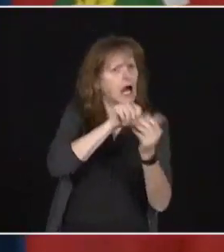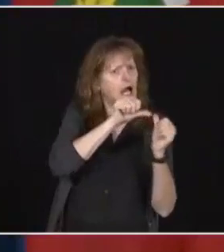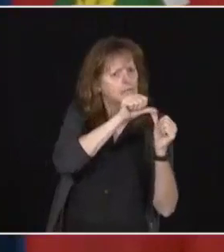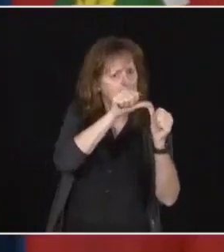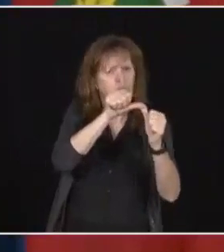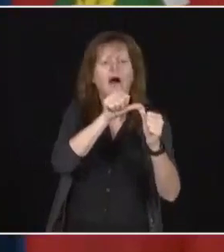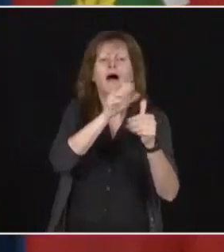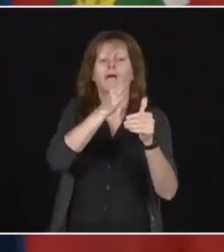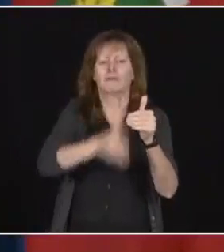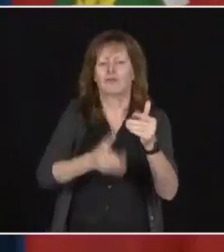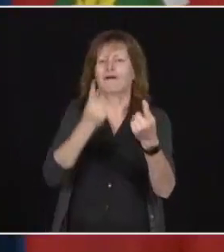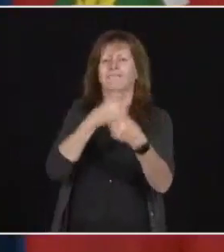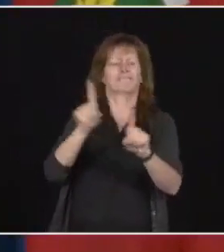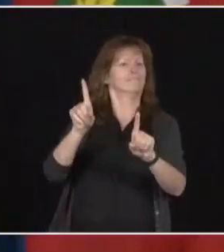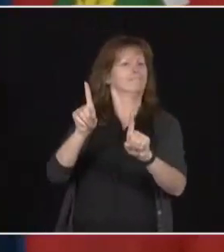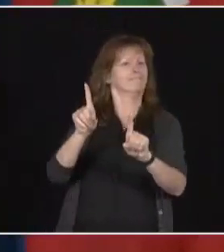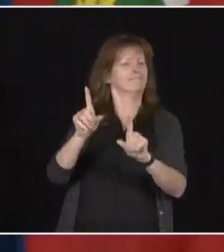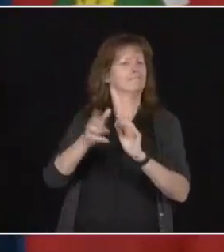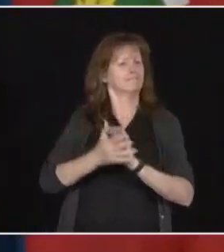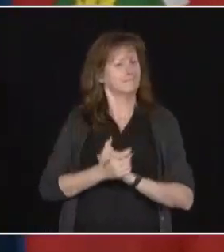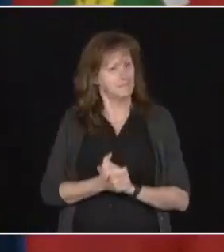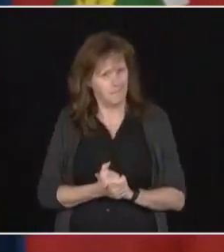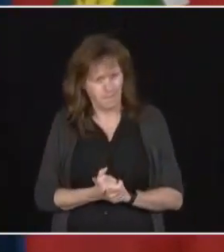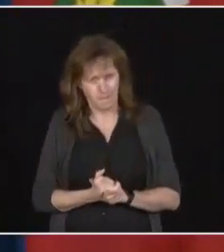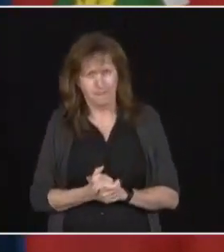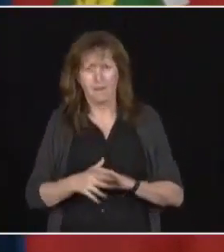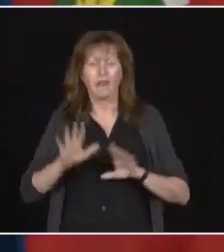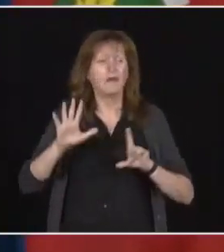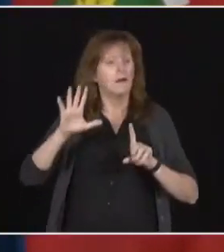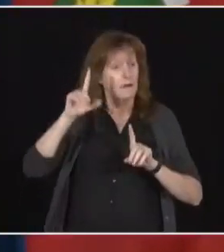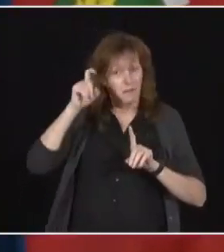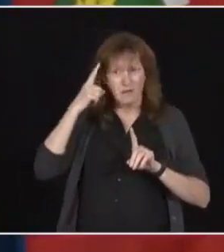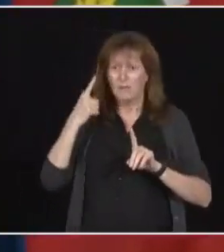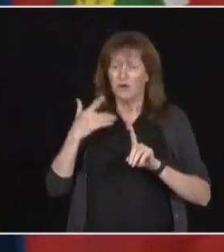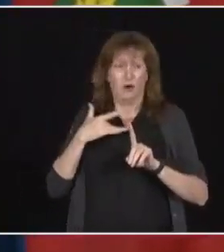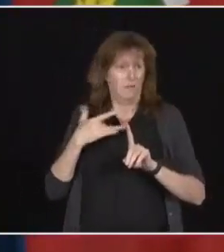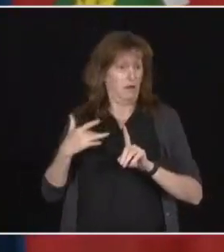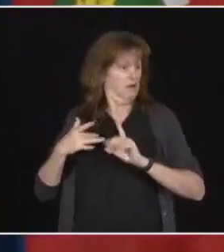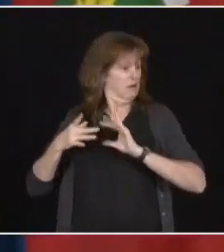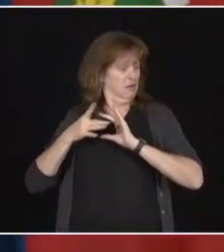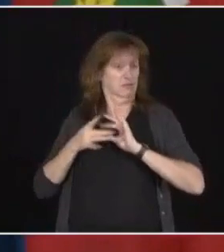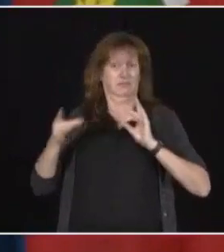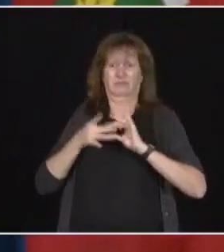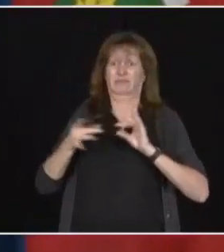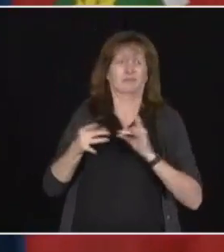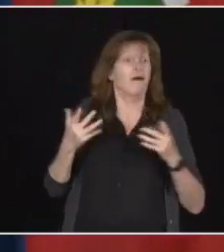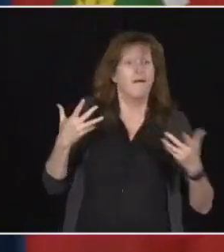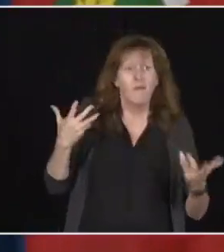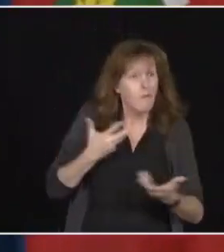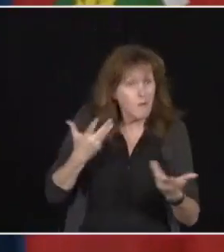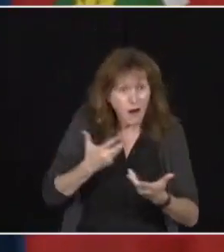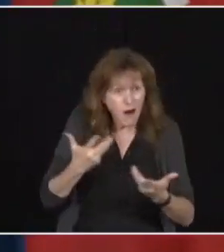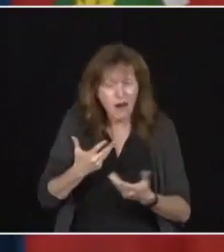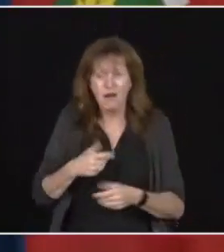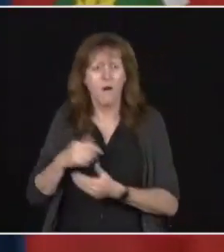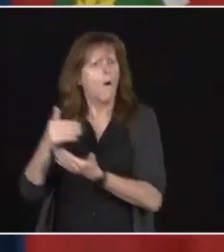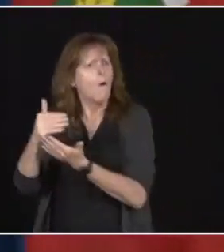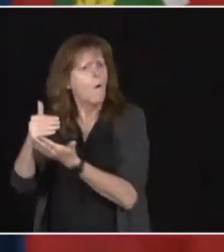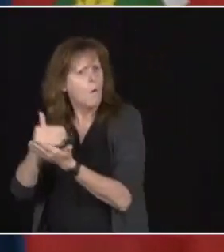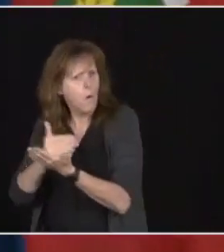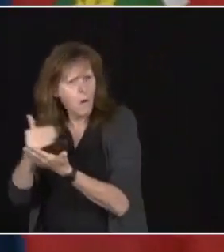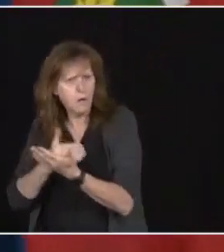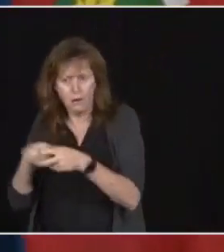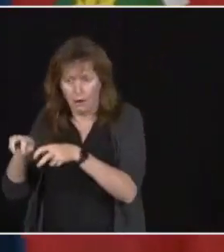successfully. You've heard the Premier say before that we were able to successfully transition over